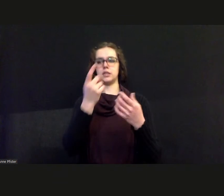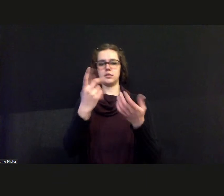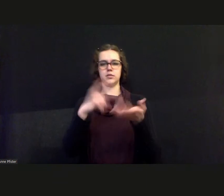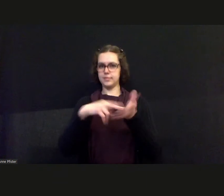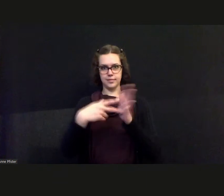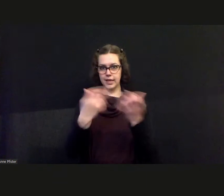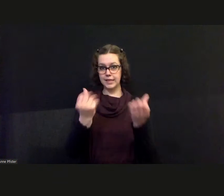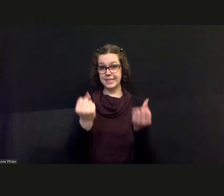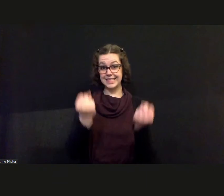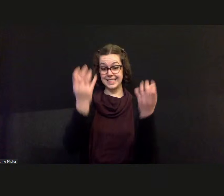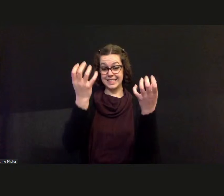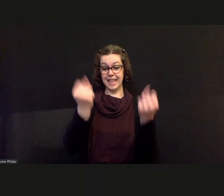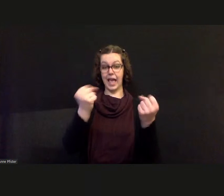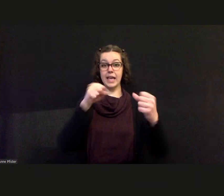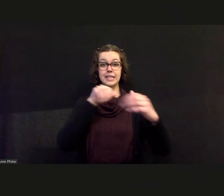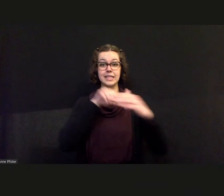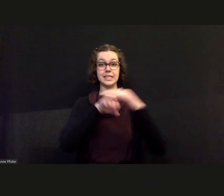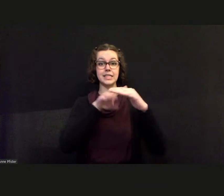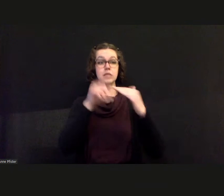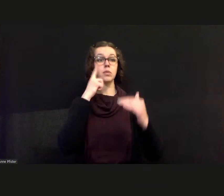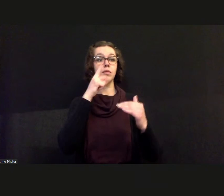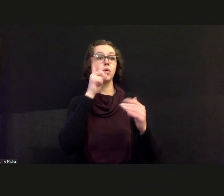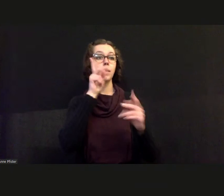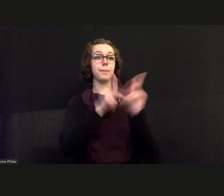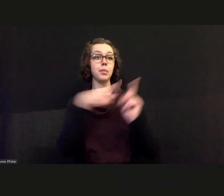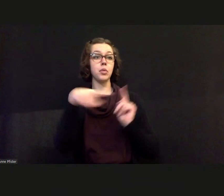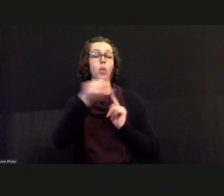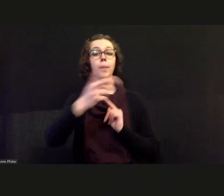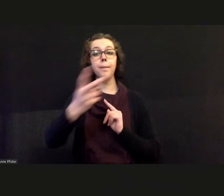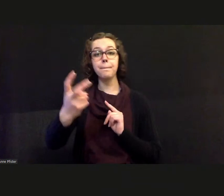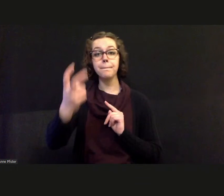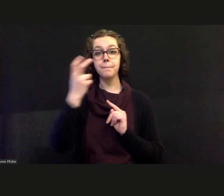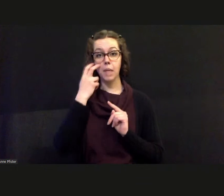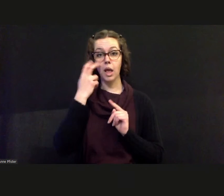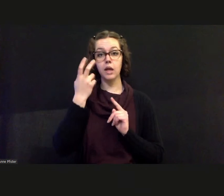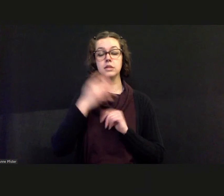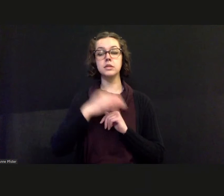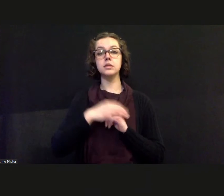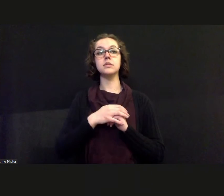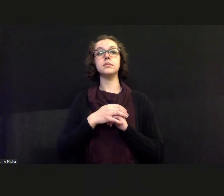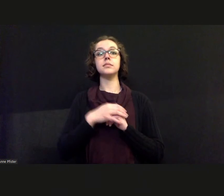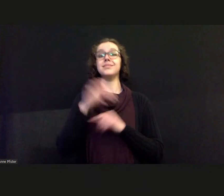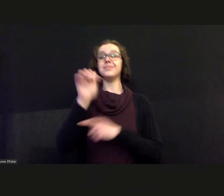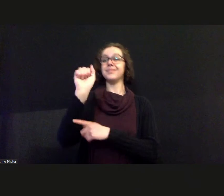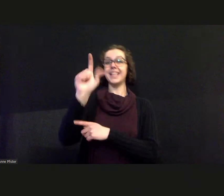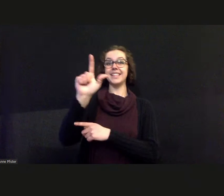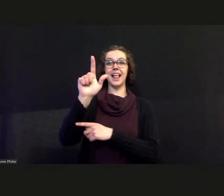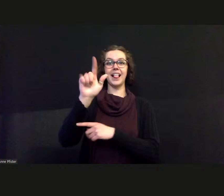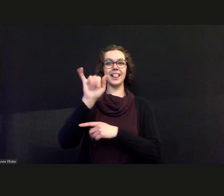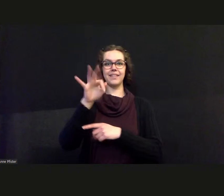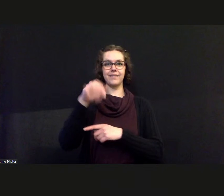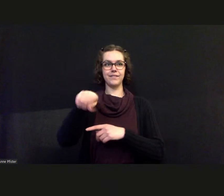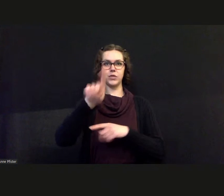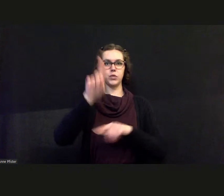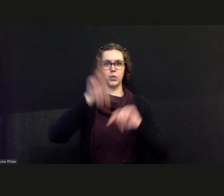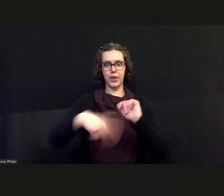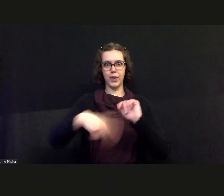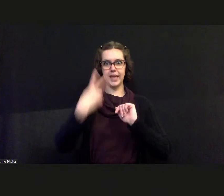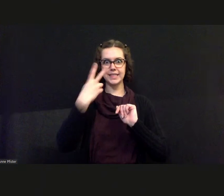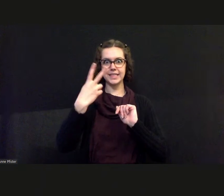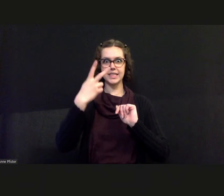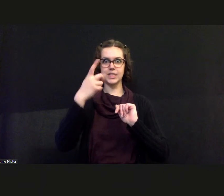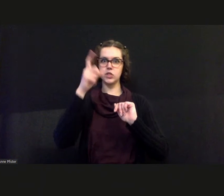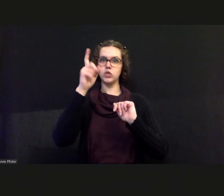to people who are blind, clearly in ASL, if you haven't got the vision, something's got to change in order